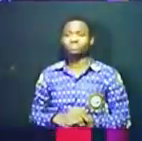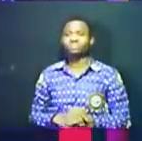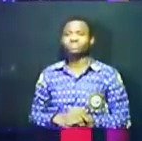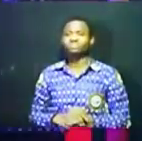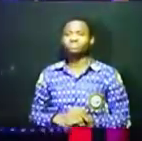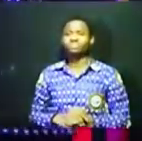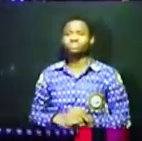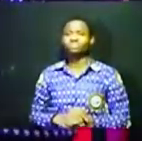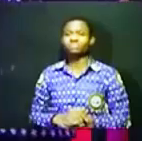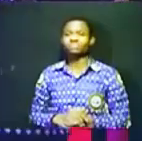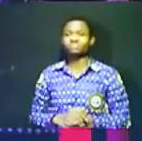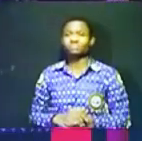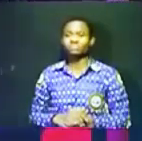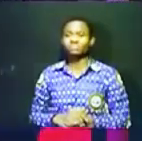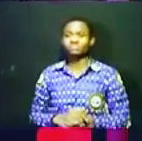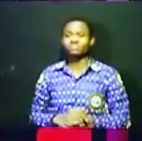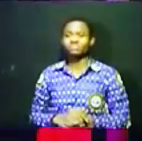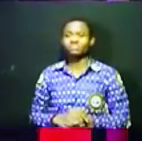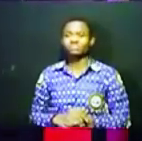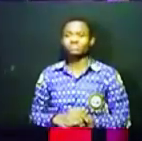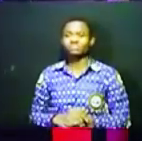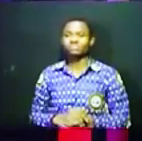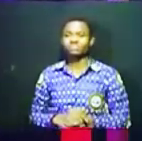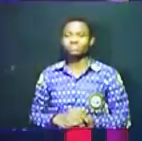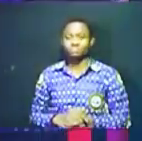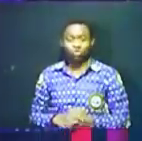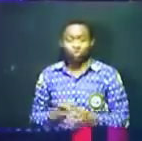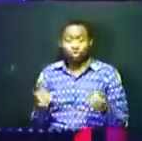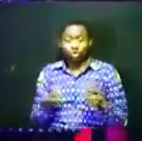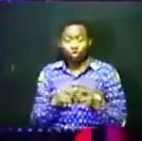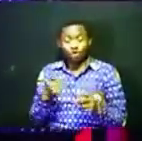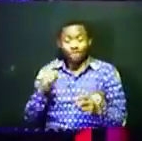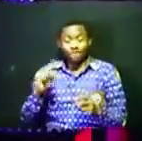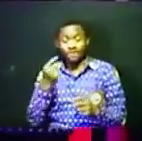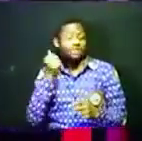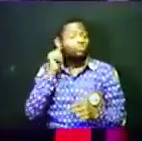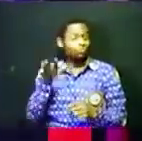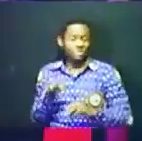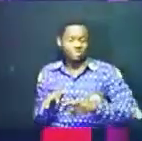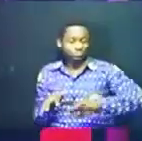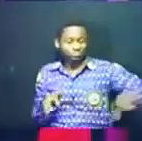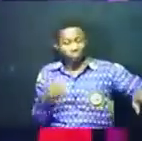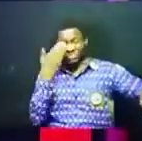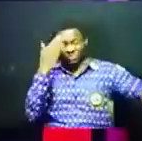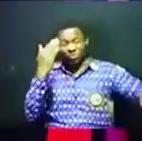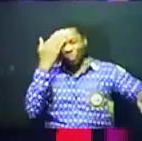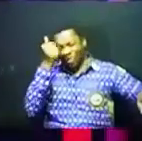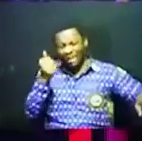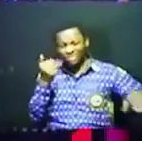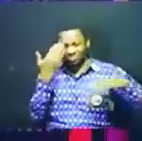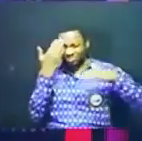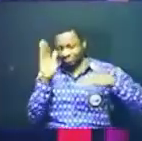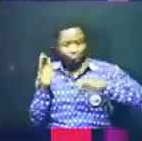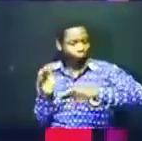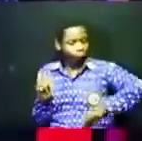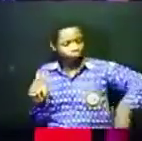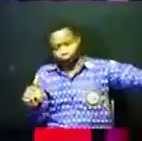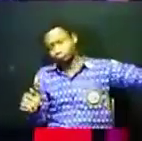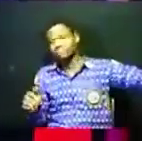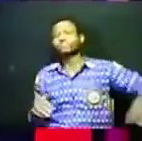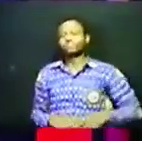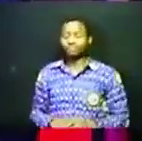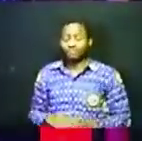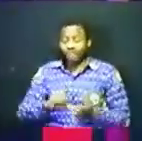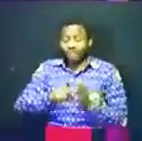So the first one has been effectively eliminated. So then the lawyer